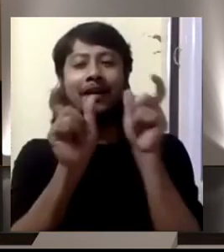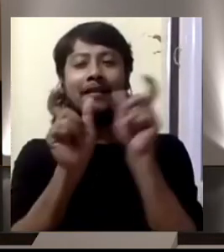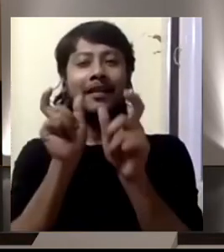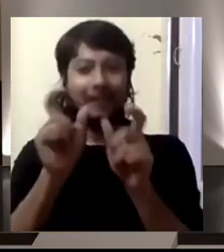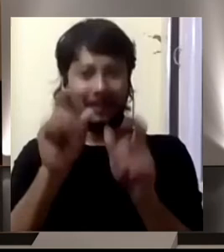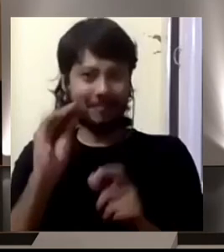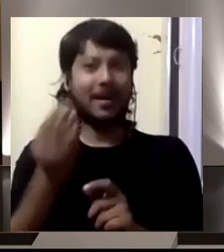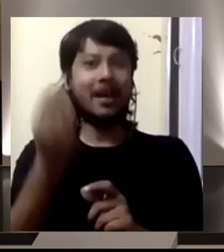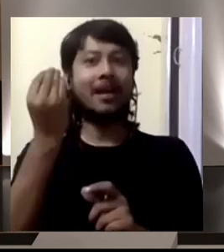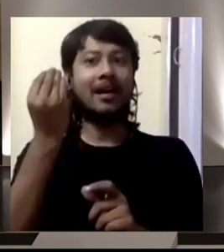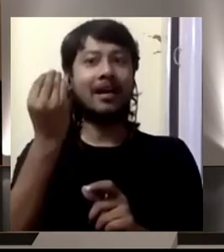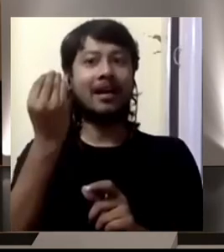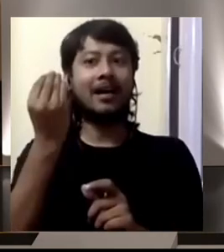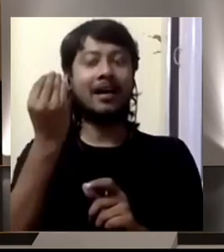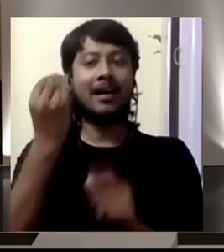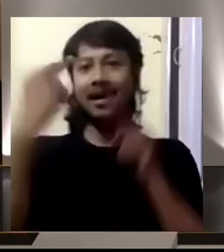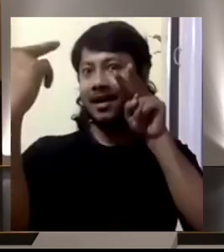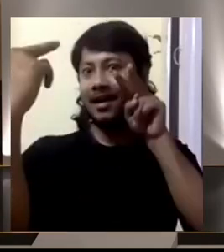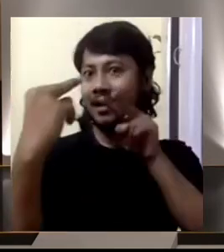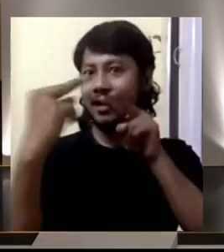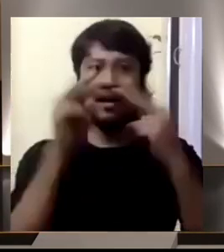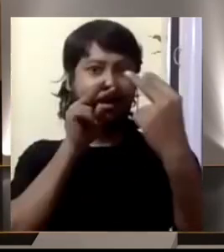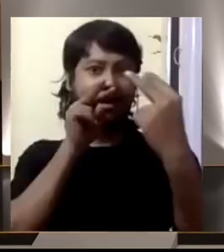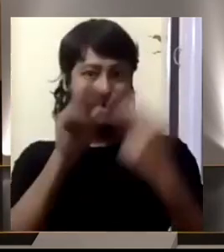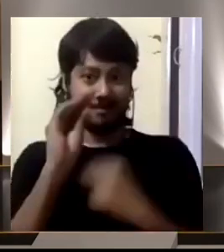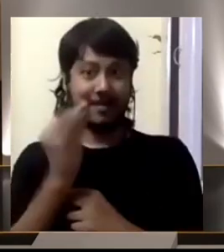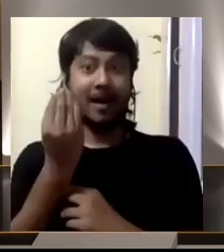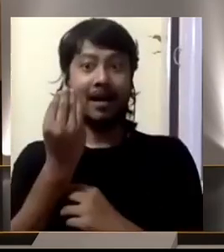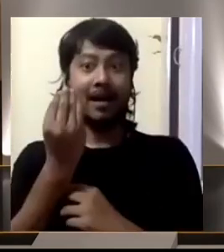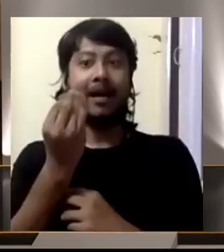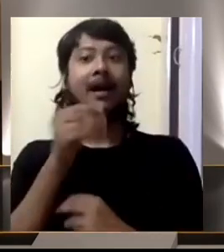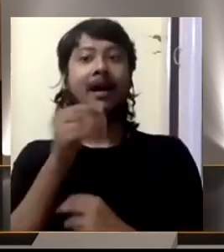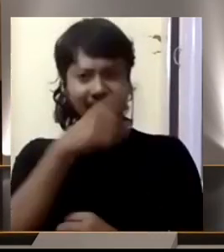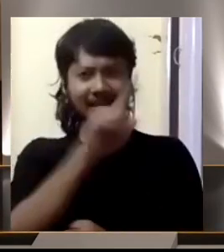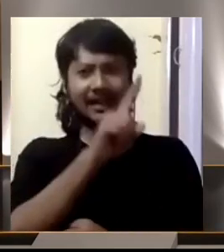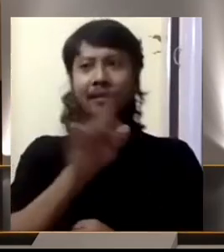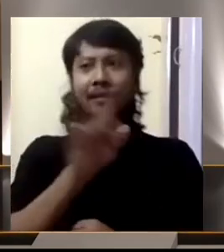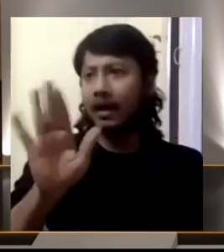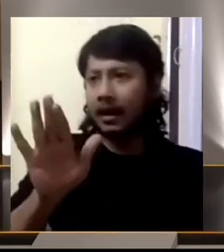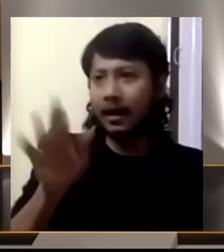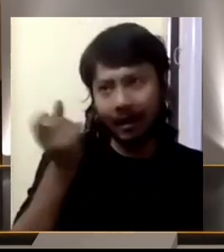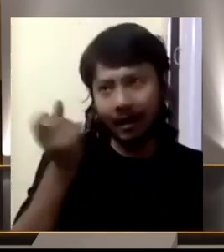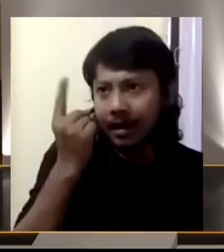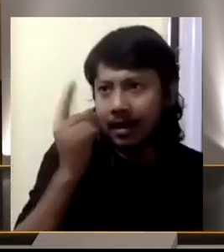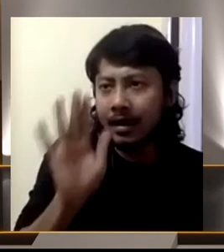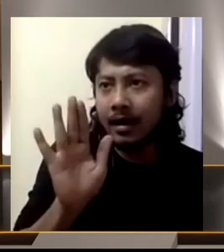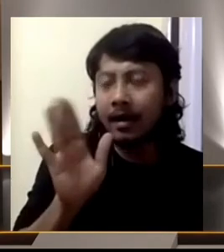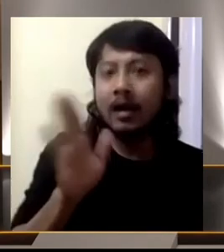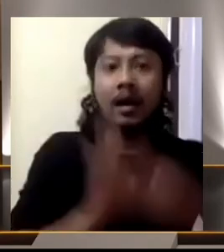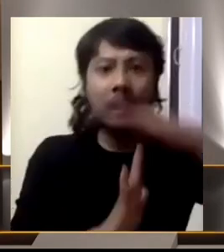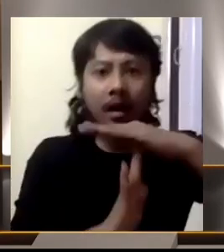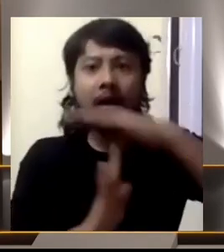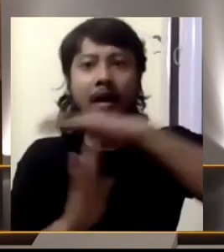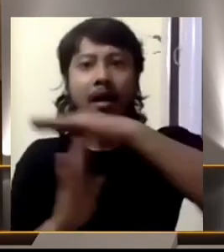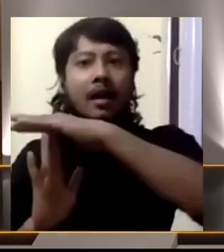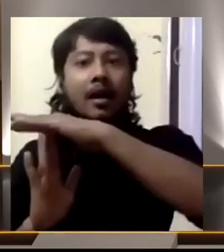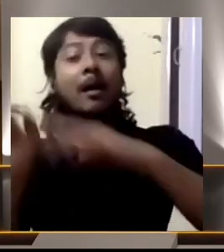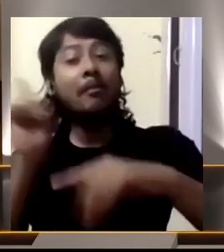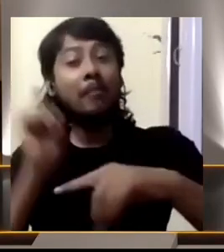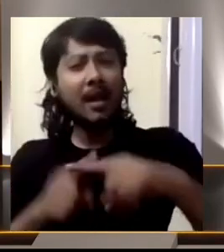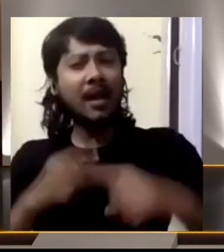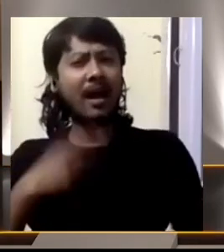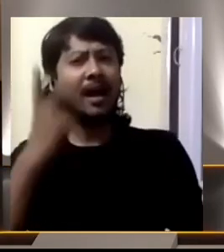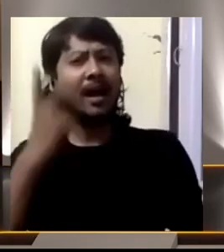paused and asked me if I understood. And I noticed something else. They smiled more. Now, of